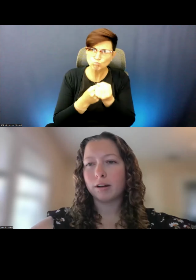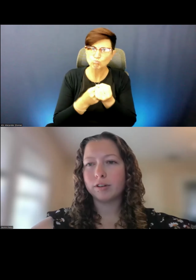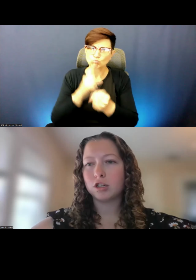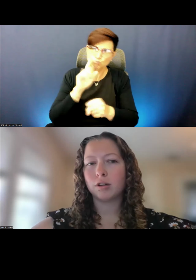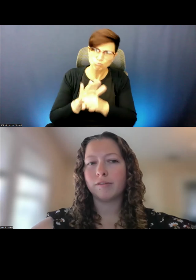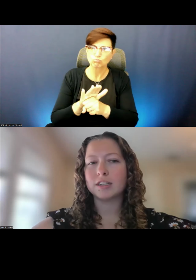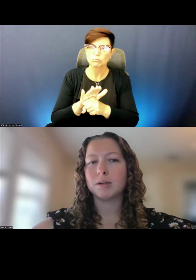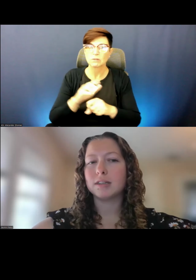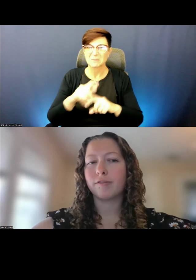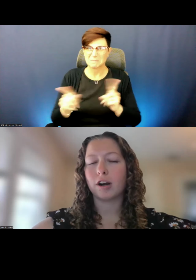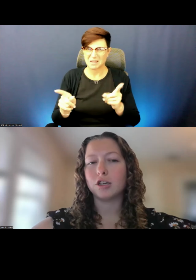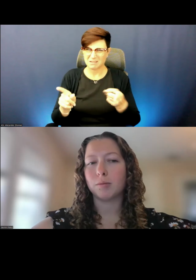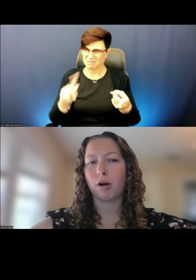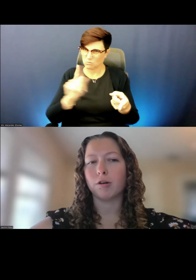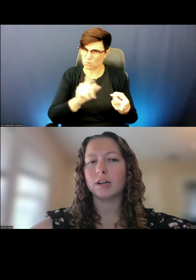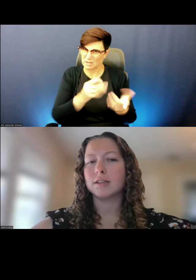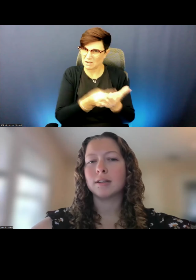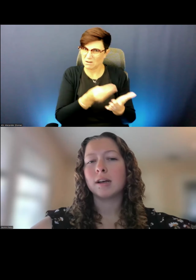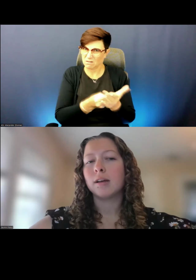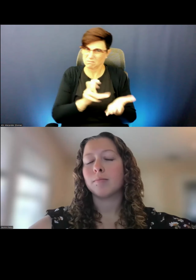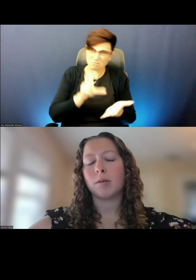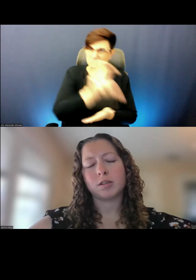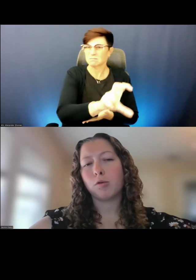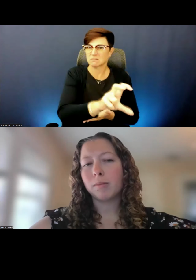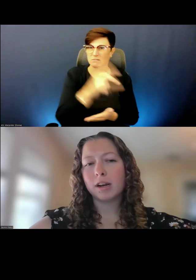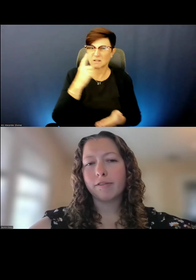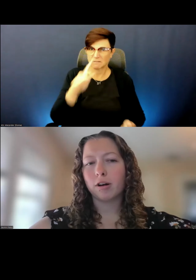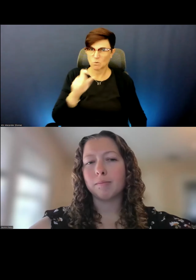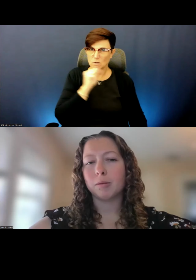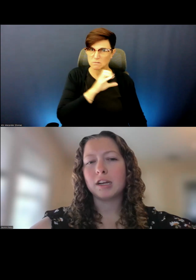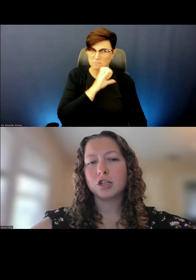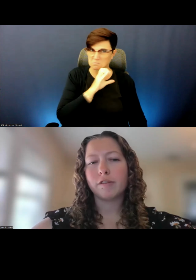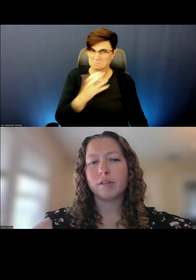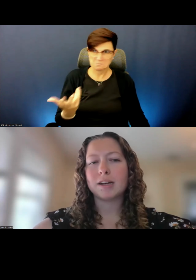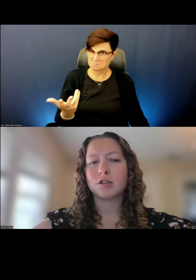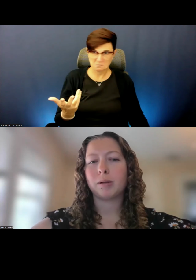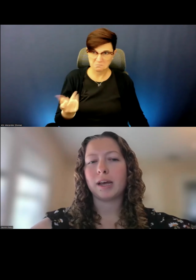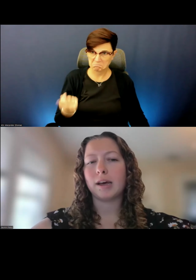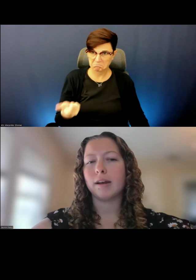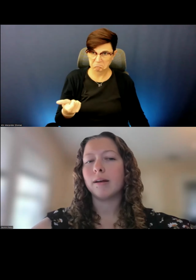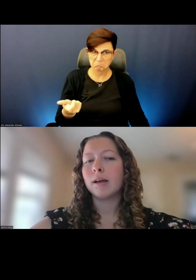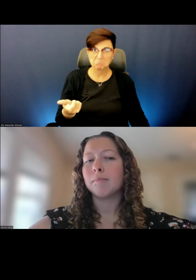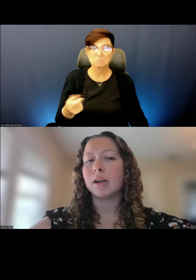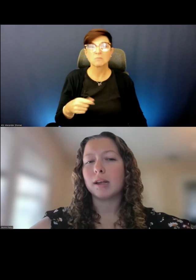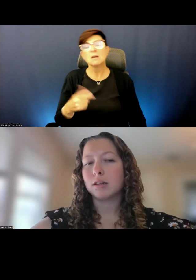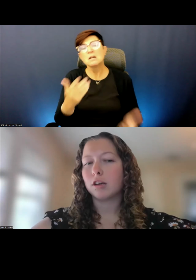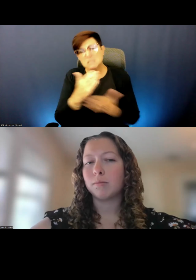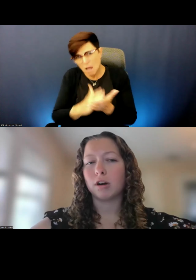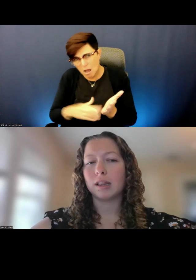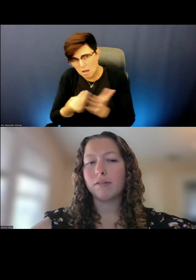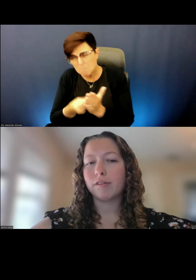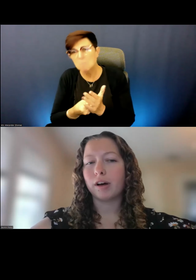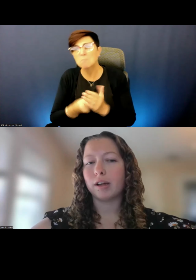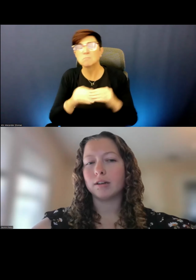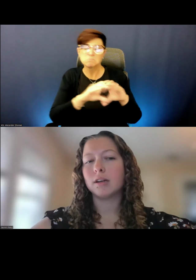whole lot of additional investments for aging priorities. Some more money for implementation of the master plan, money into the